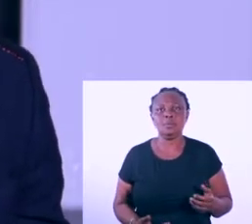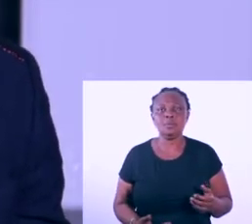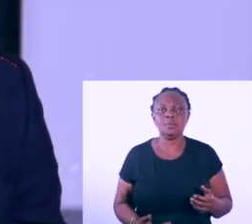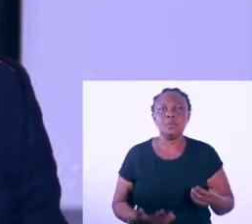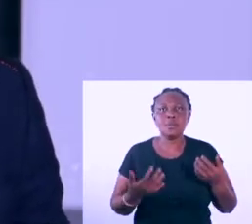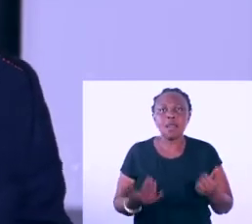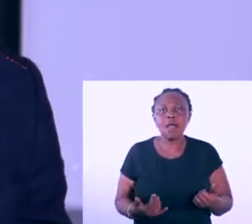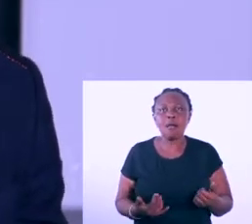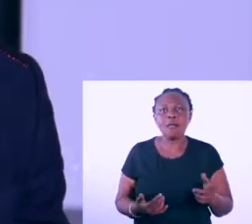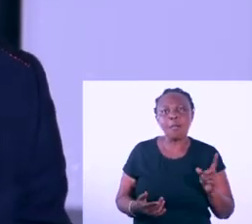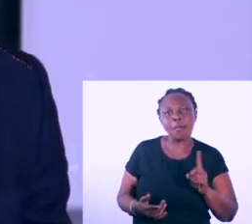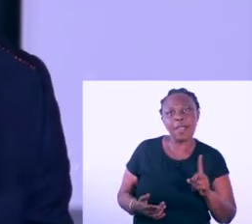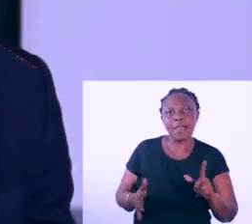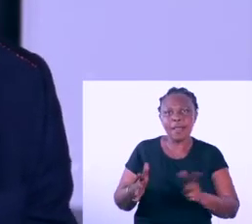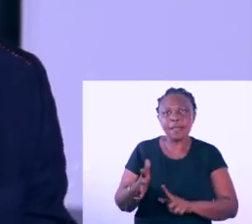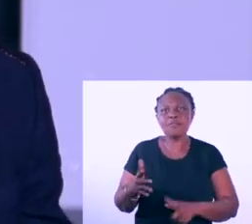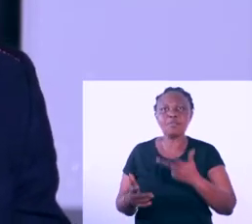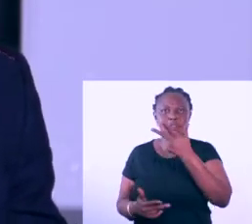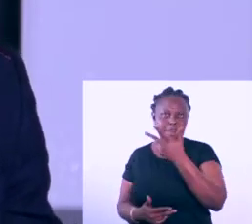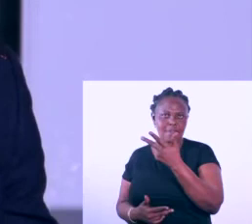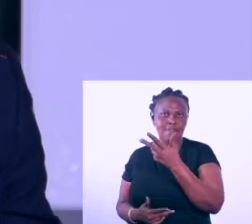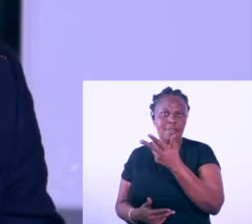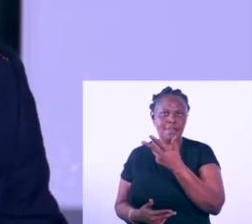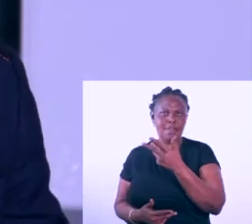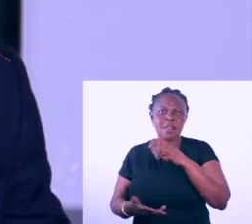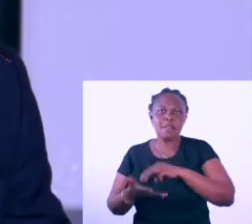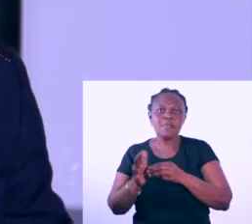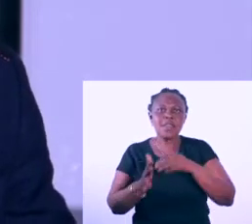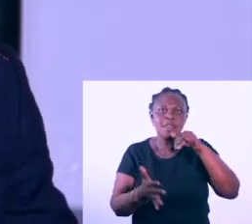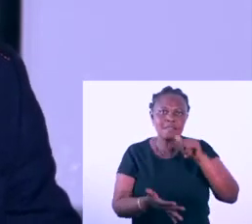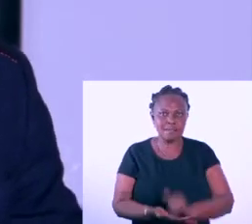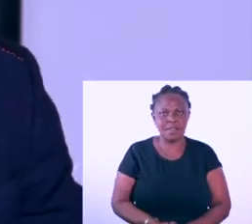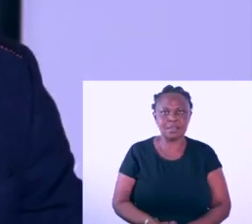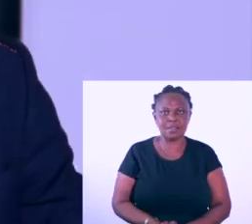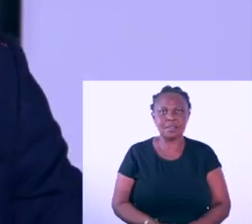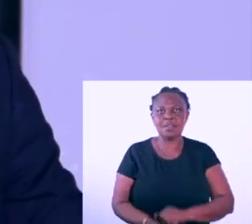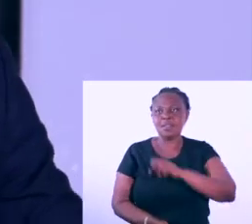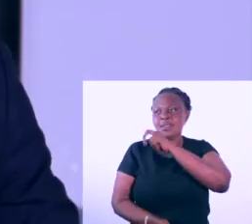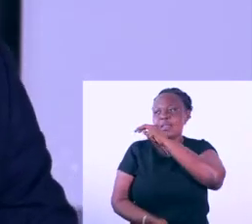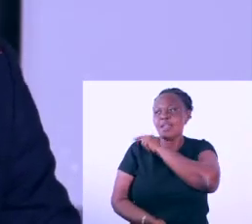I place her in level 3. So it means that Chinto Nyame Yekese